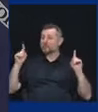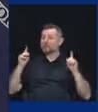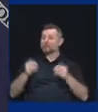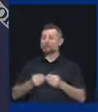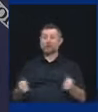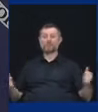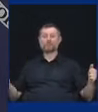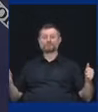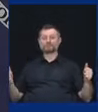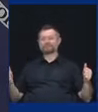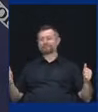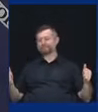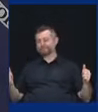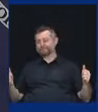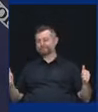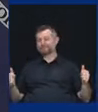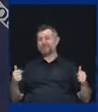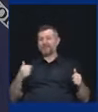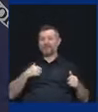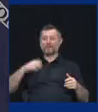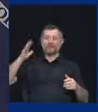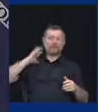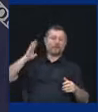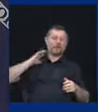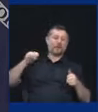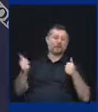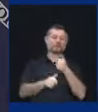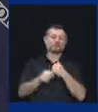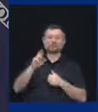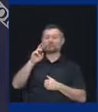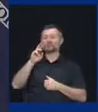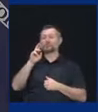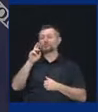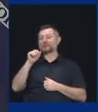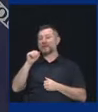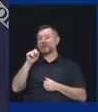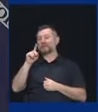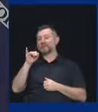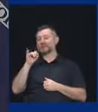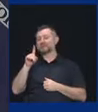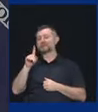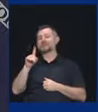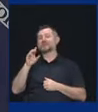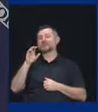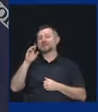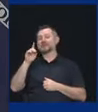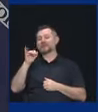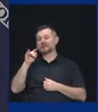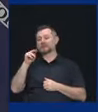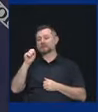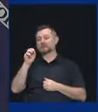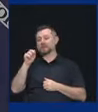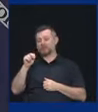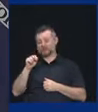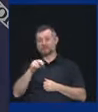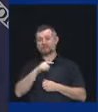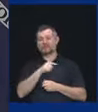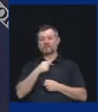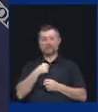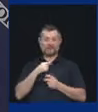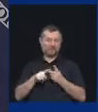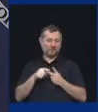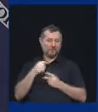for David Dinkins. I did the homeless plan. And he accepted it. I was the HUD secretary for Bill